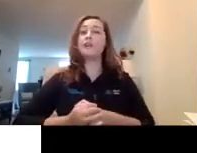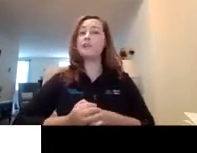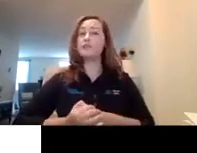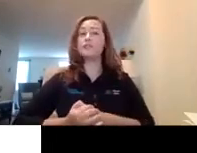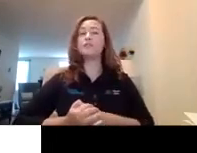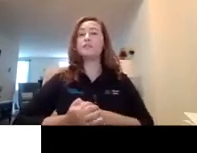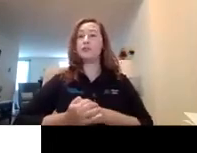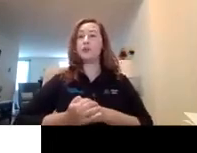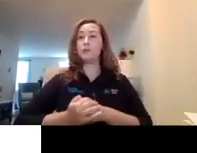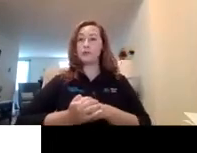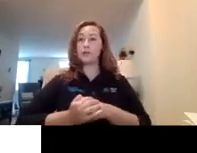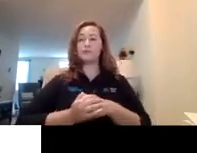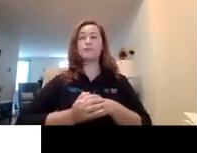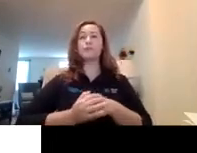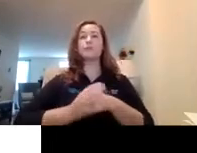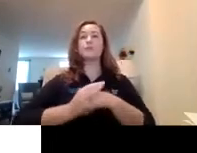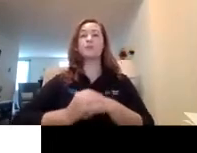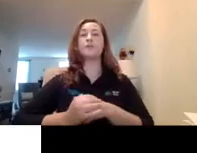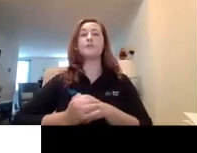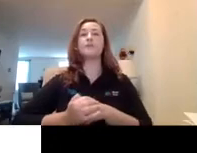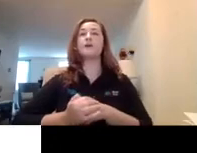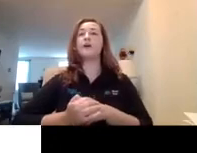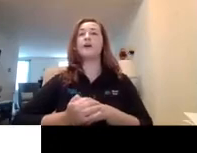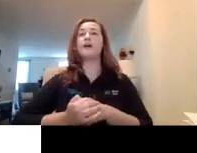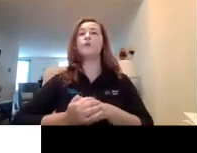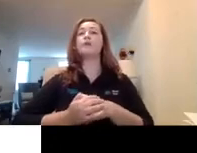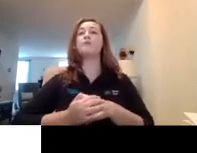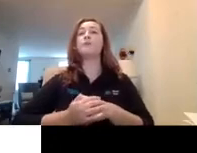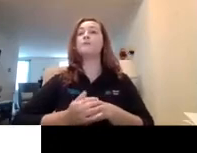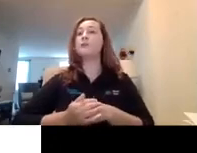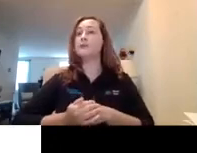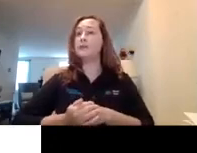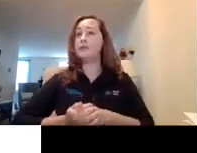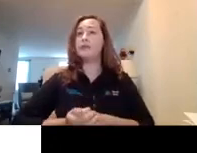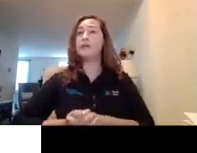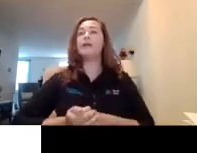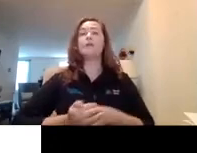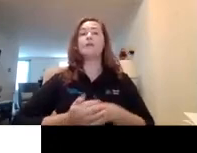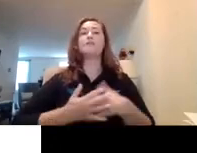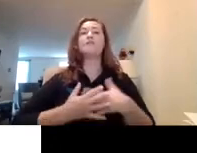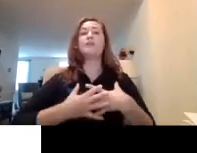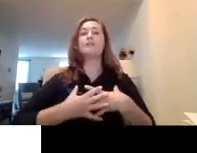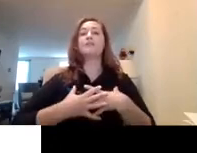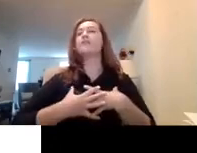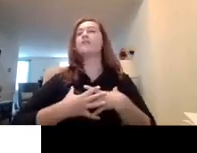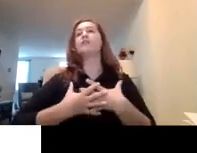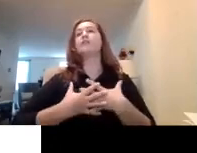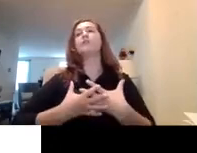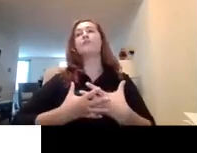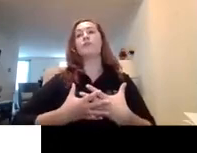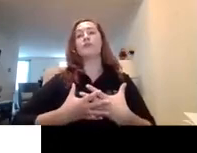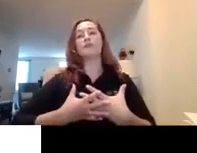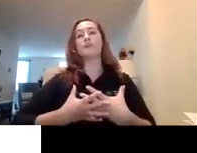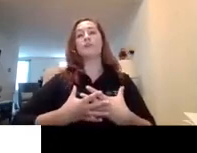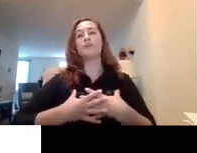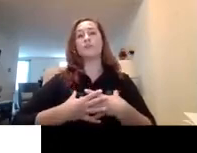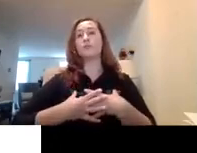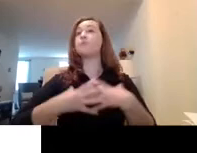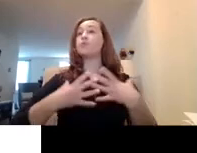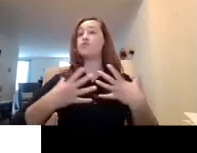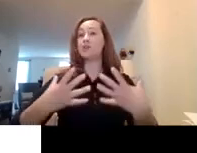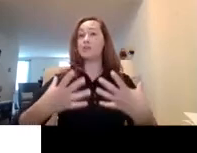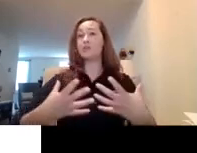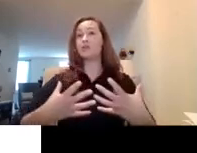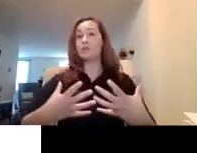were challenges, when it comes to interpreting. Wearing PPE makes it very difficult for interpreters